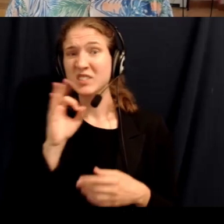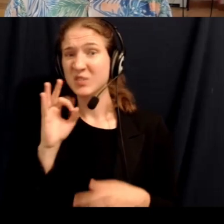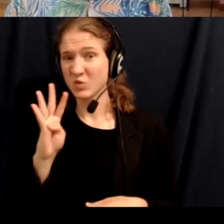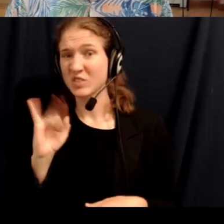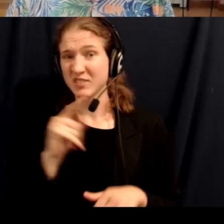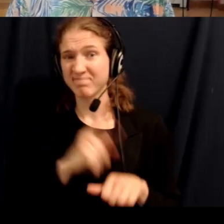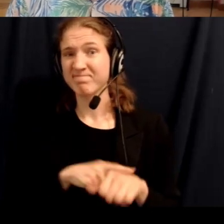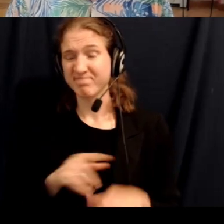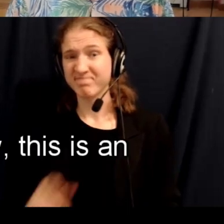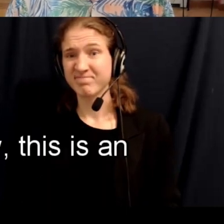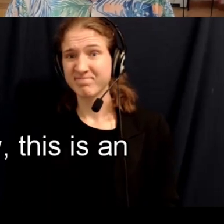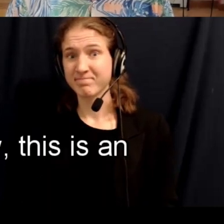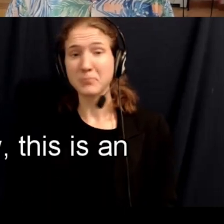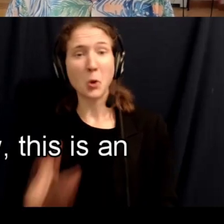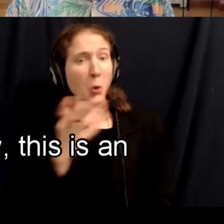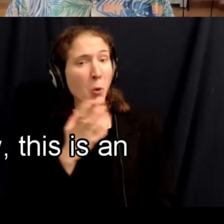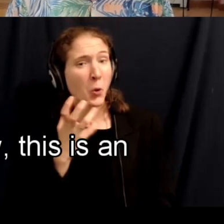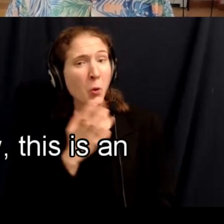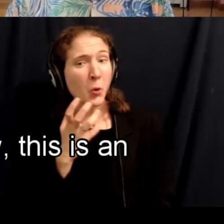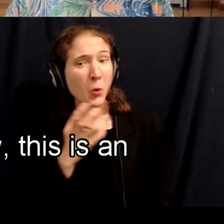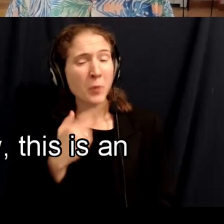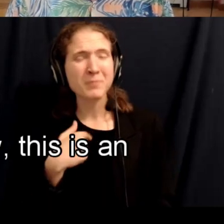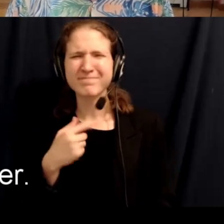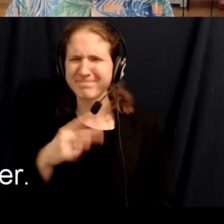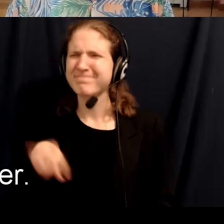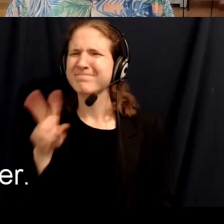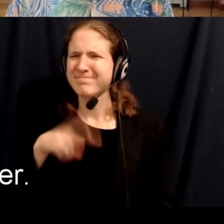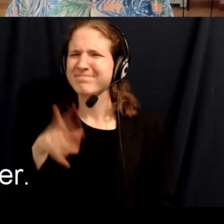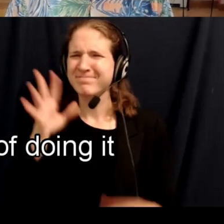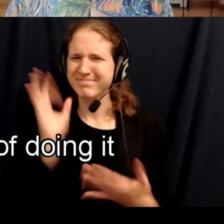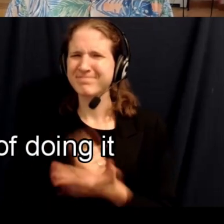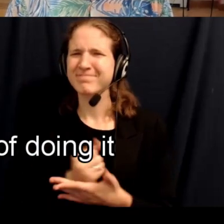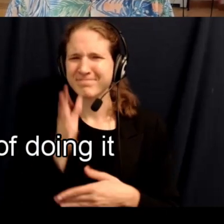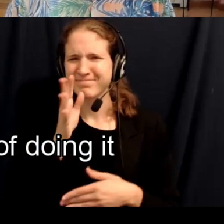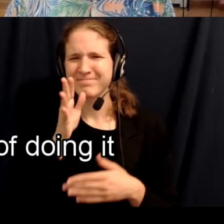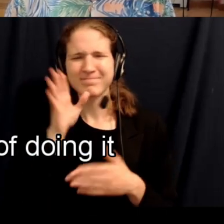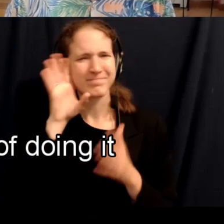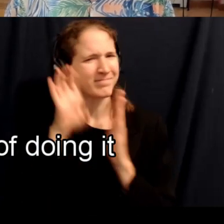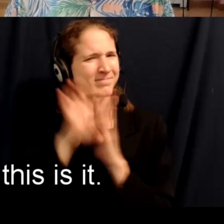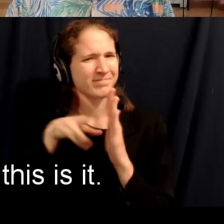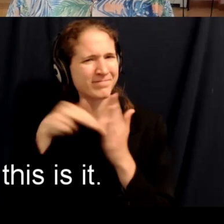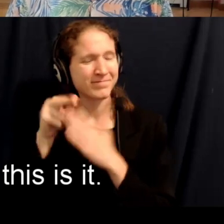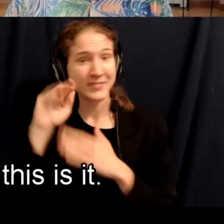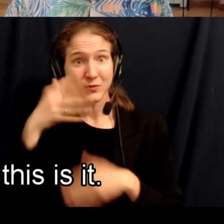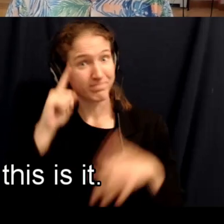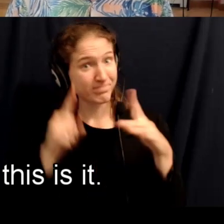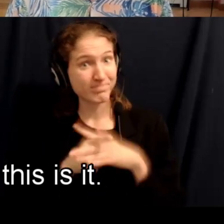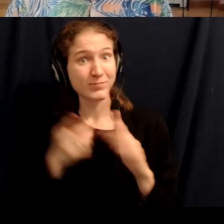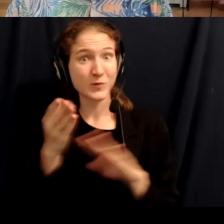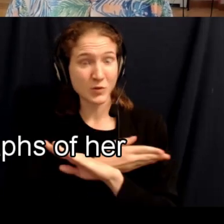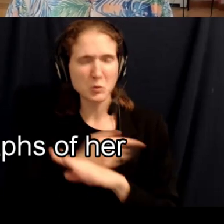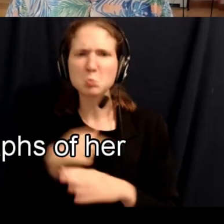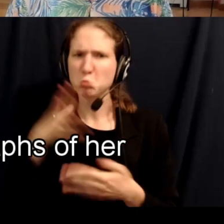time. Wow. And I just said, this is an opportunity to paint my mother. And I've never thought of doing it before. I never thought of like, this is